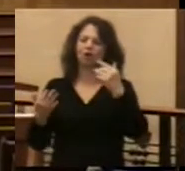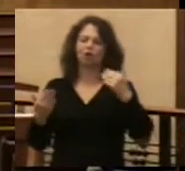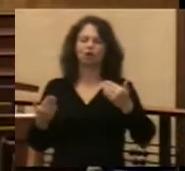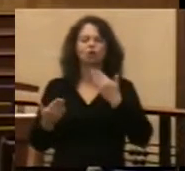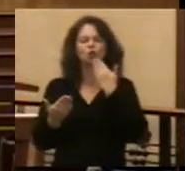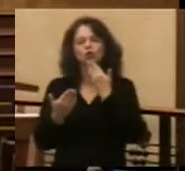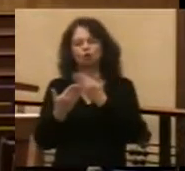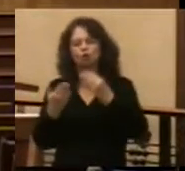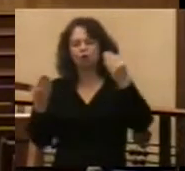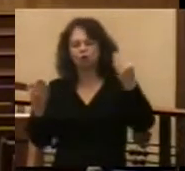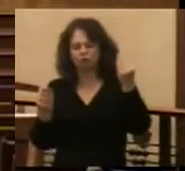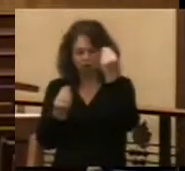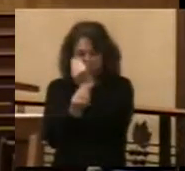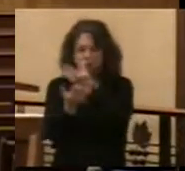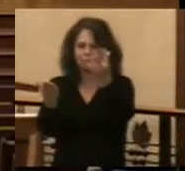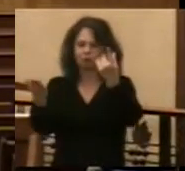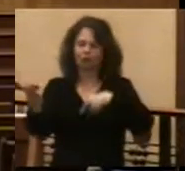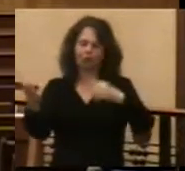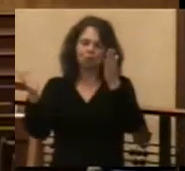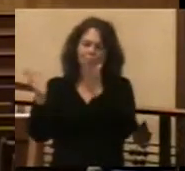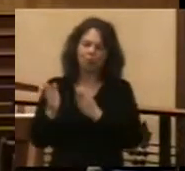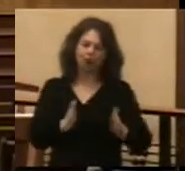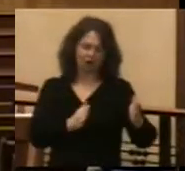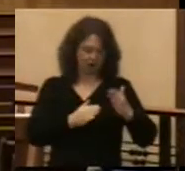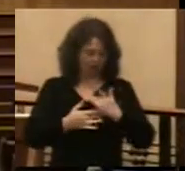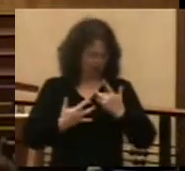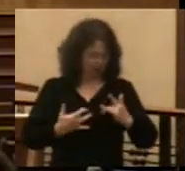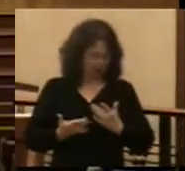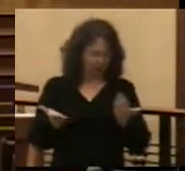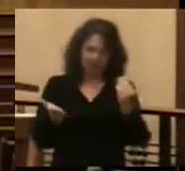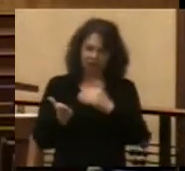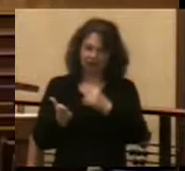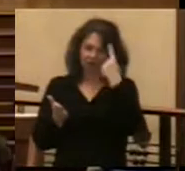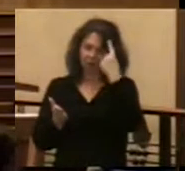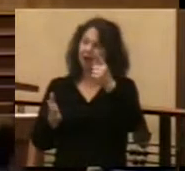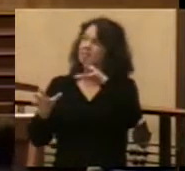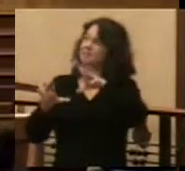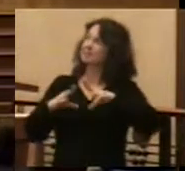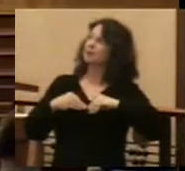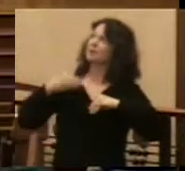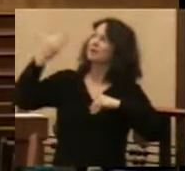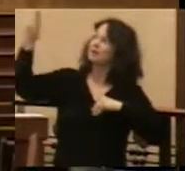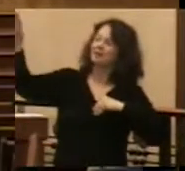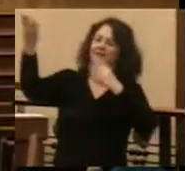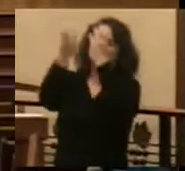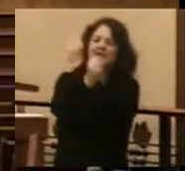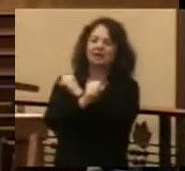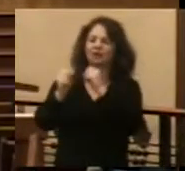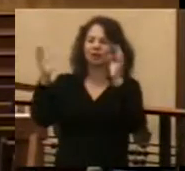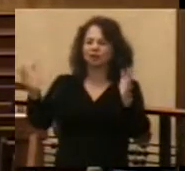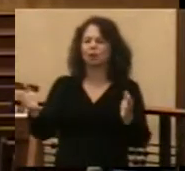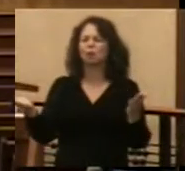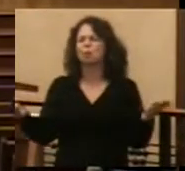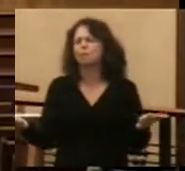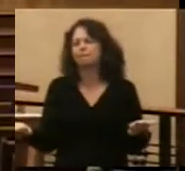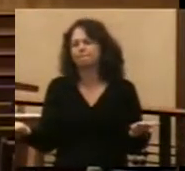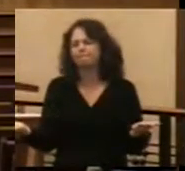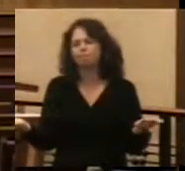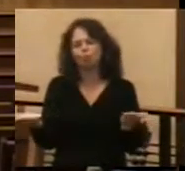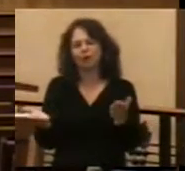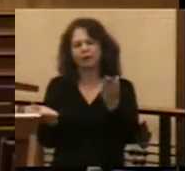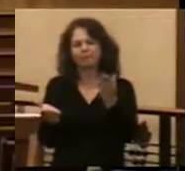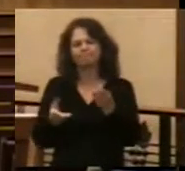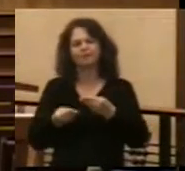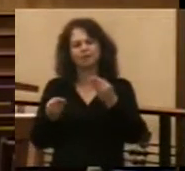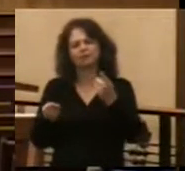Christmas morning, as we continue to prepare our hearts again to receive our Savior, what brings you comfort?